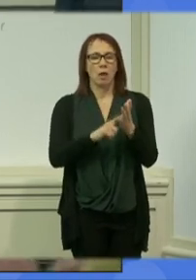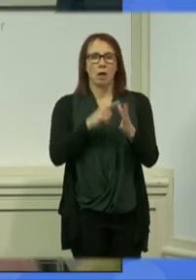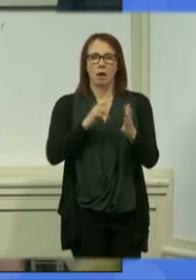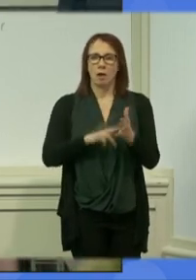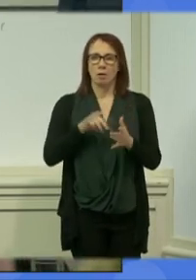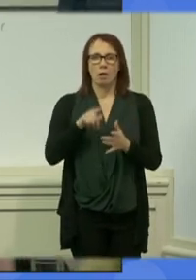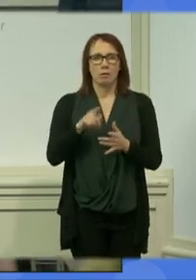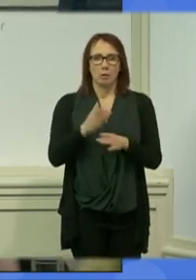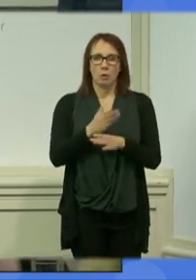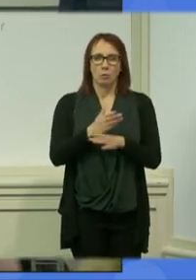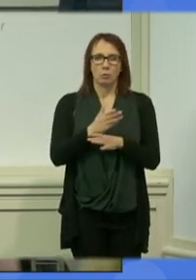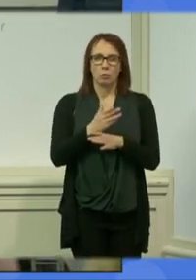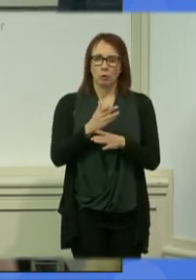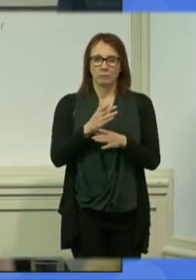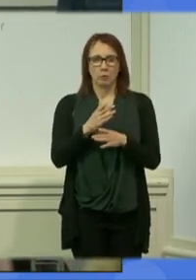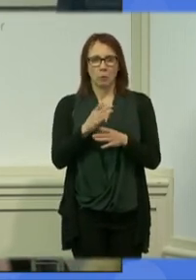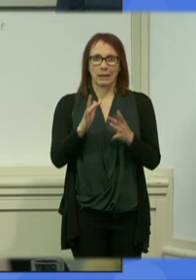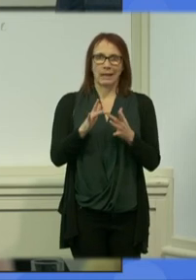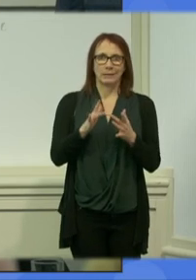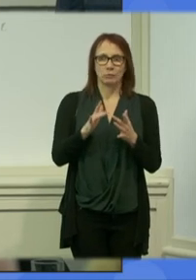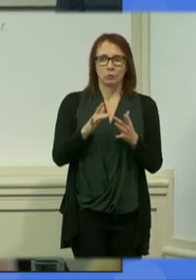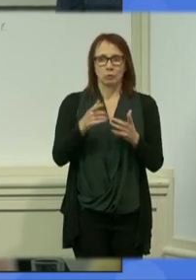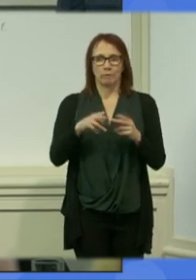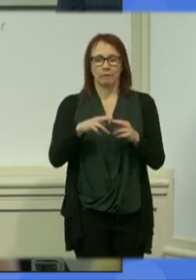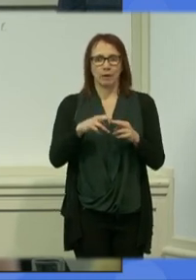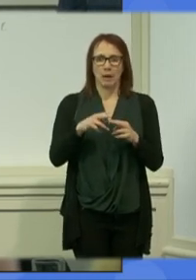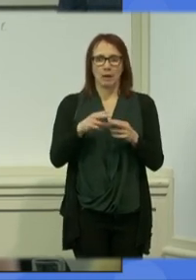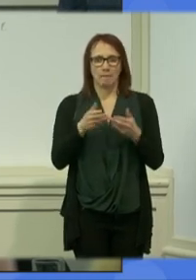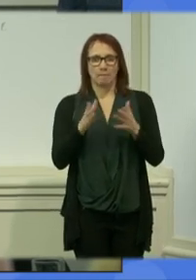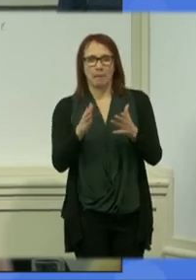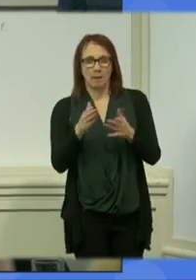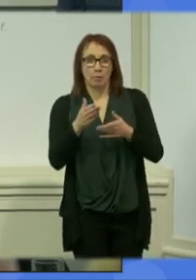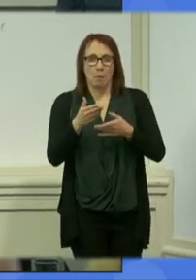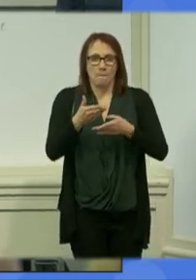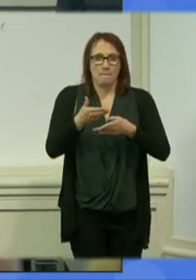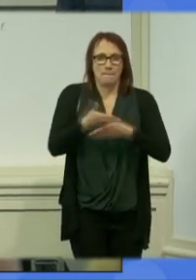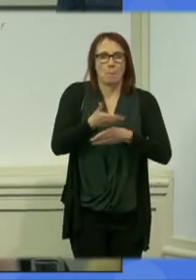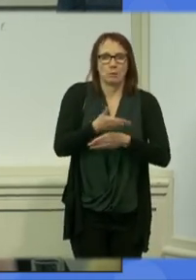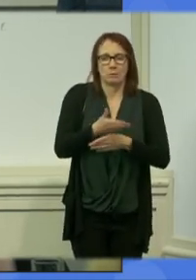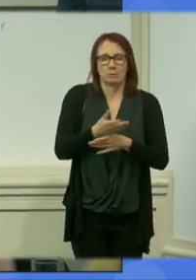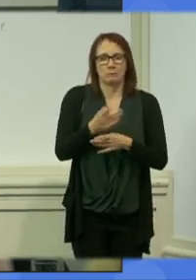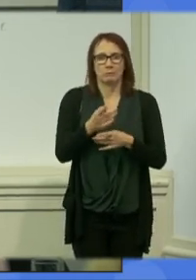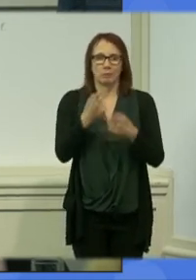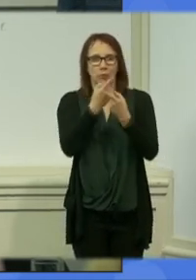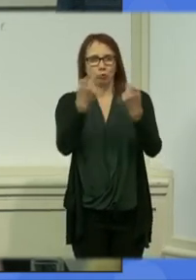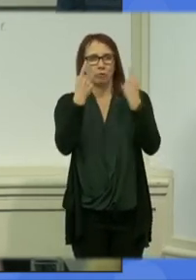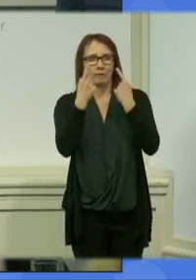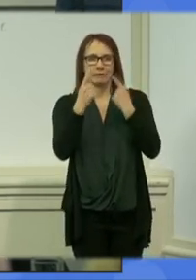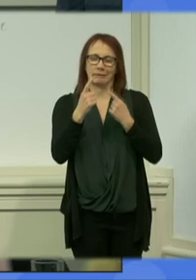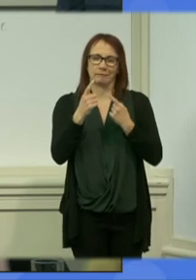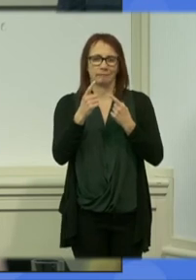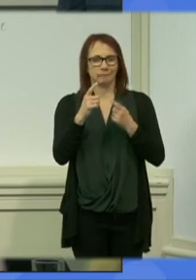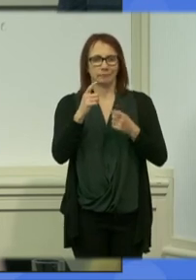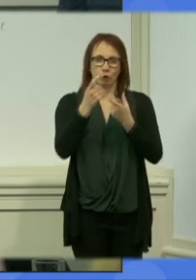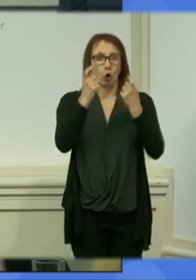Public Purpose at University College London and a fellow of the Wellbeing Economy Alliance. And prior to this, Laurie was